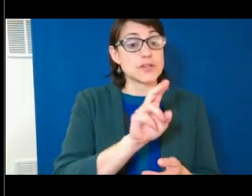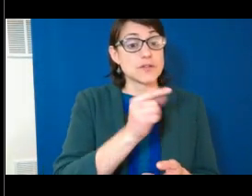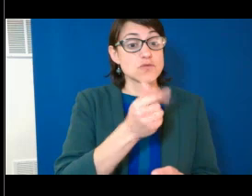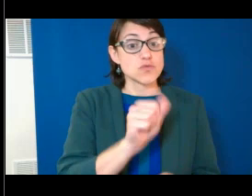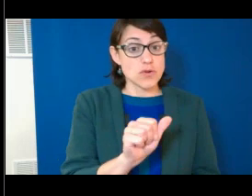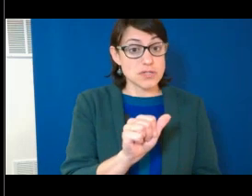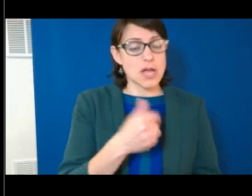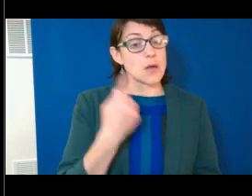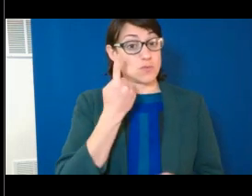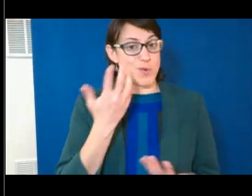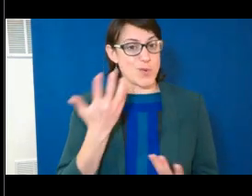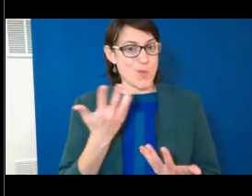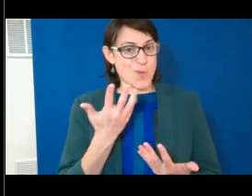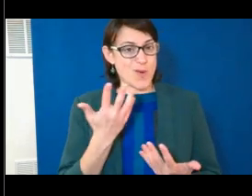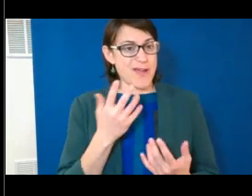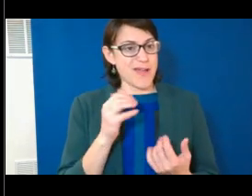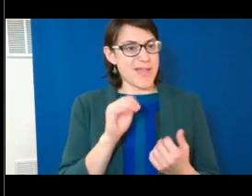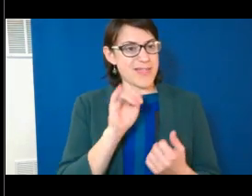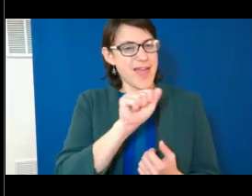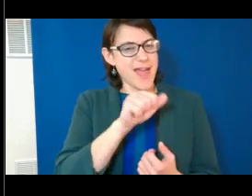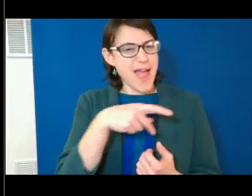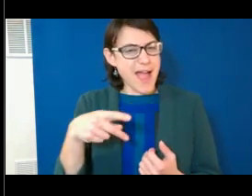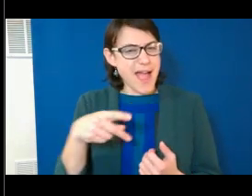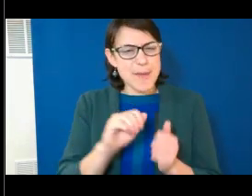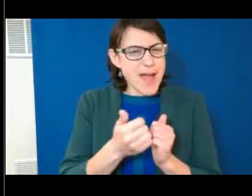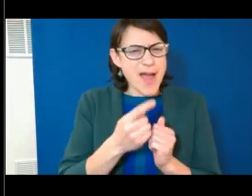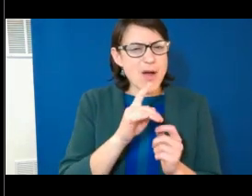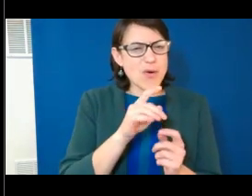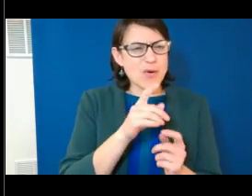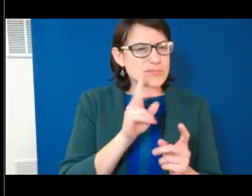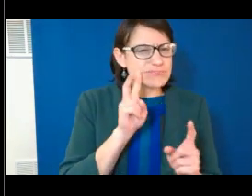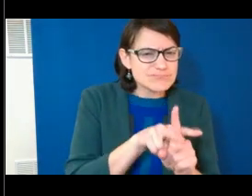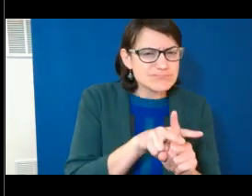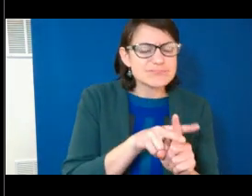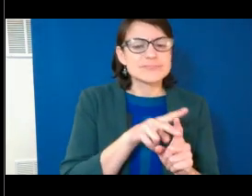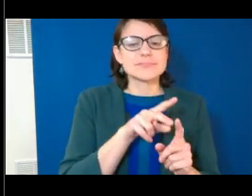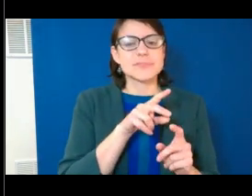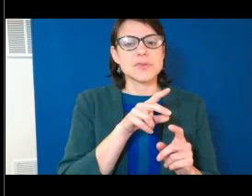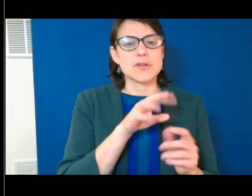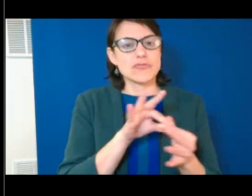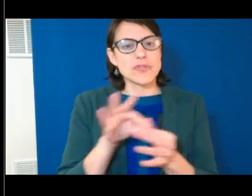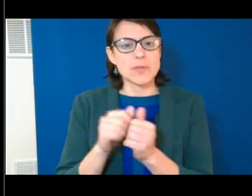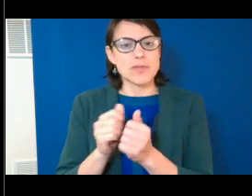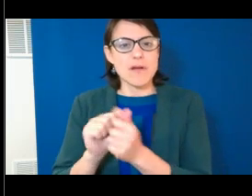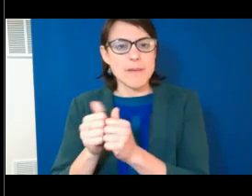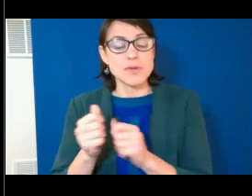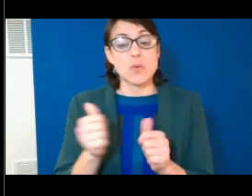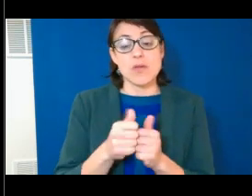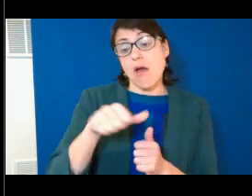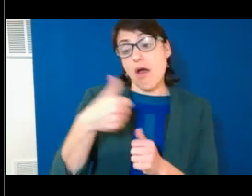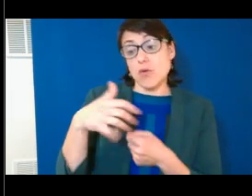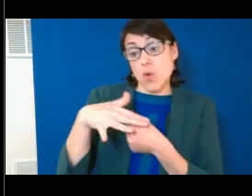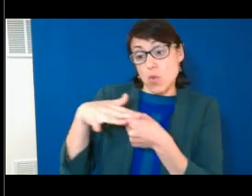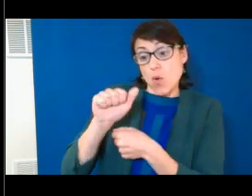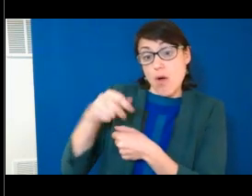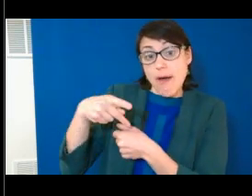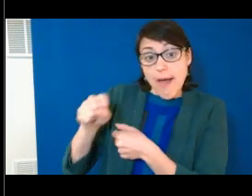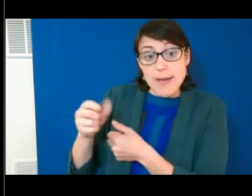looks like in collaboration or competition maybe with other localized apps that exist, or the global